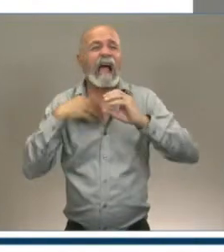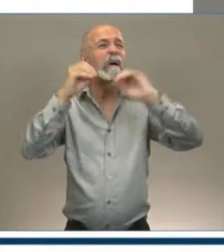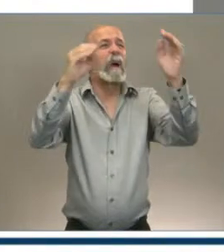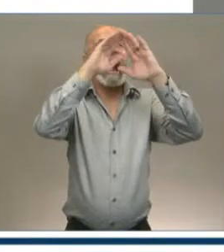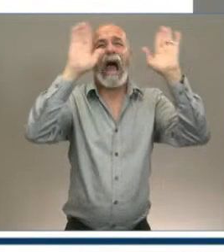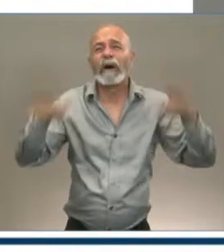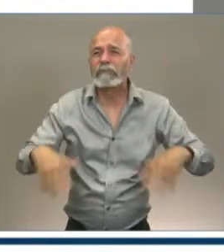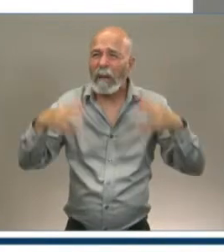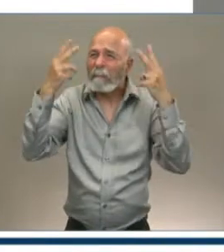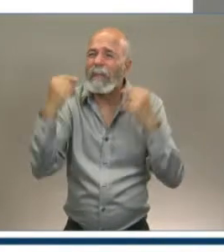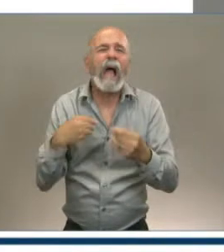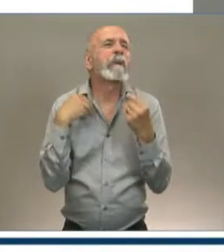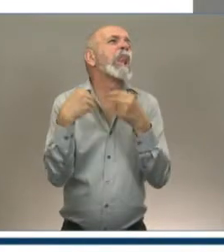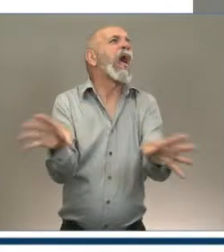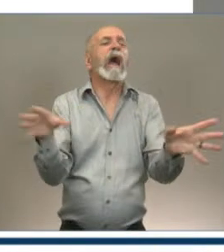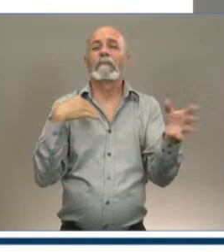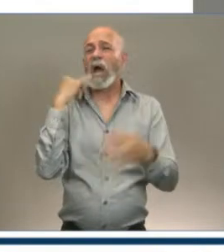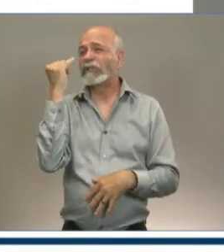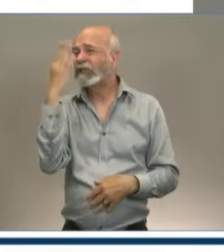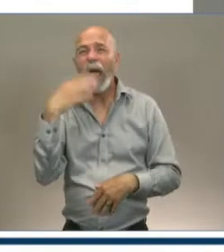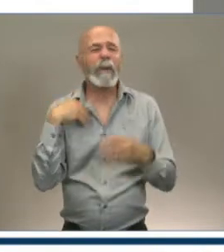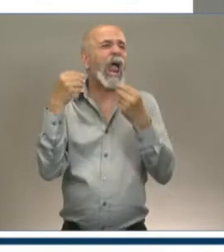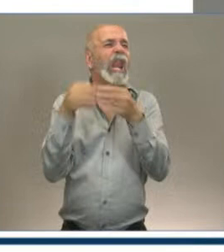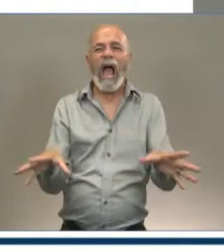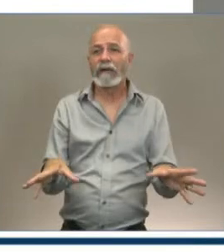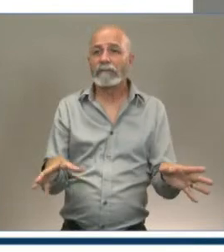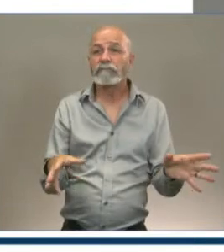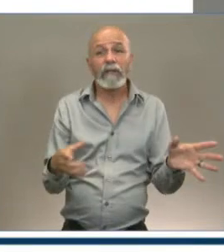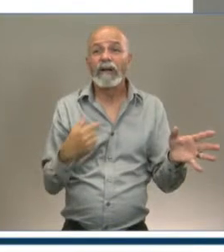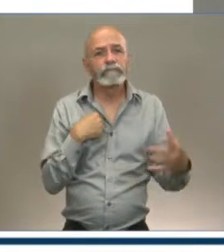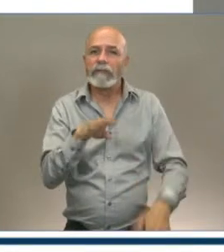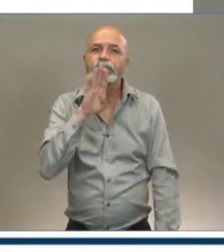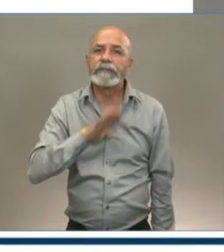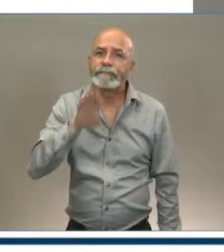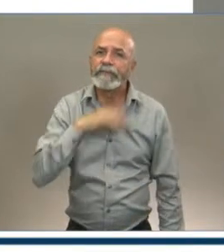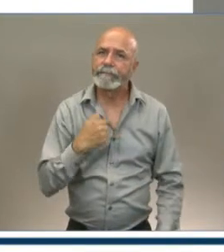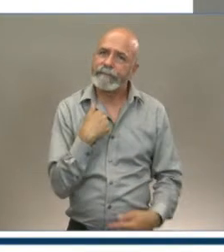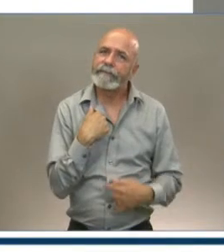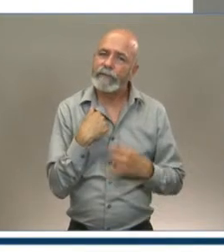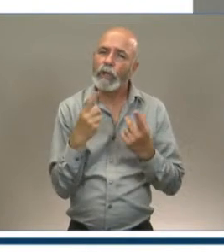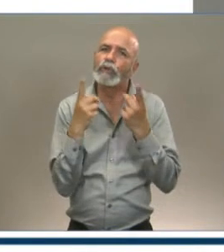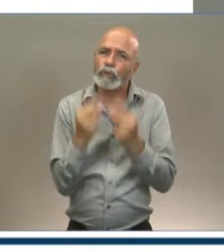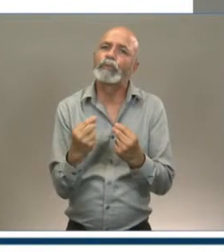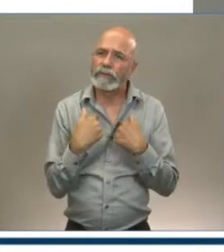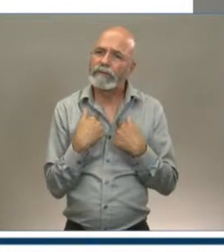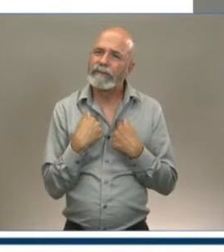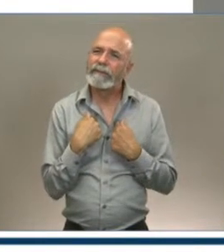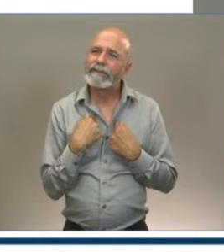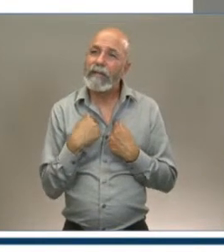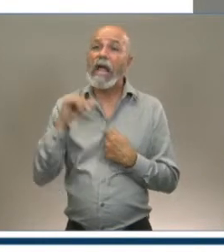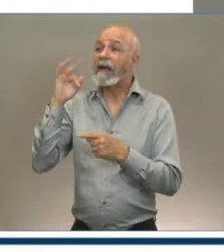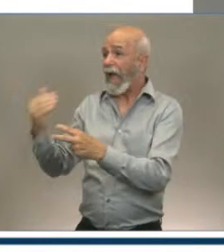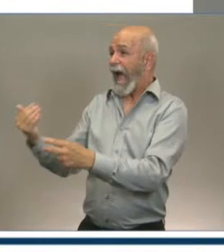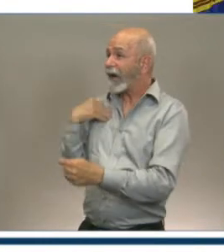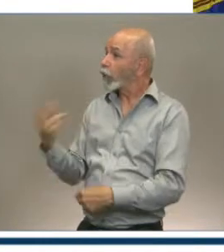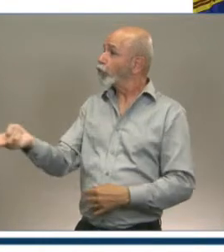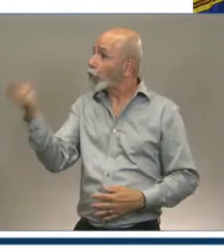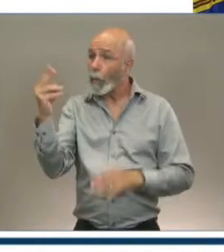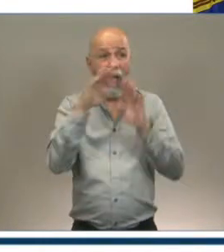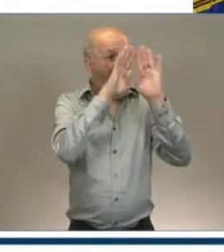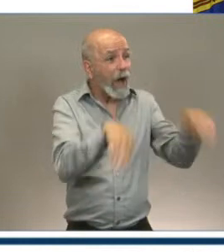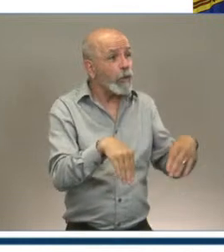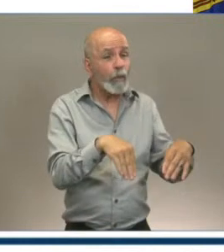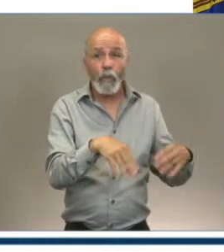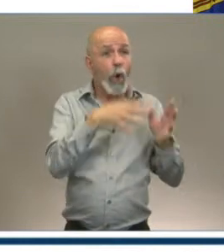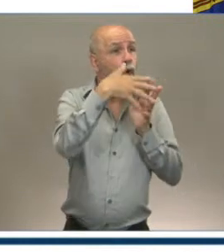may sound frustrated, but I am. That is an extremely privileged position to be in, and recognize that privilege. Go ahead, Elizabeth.